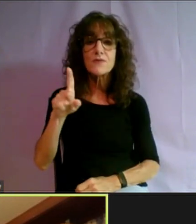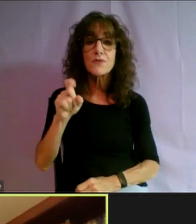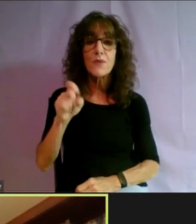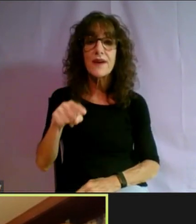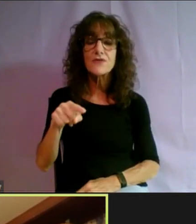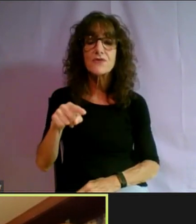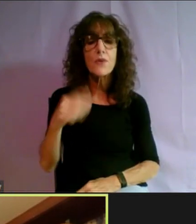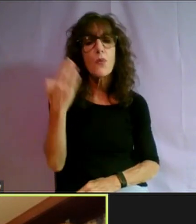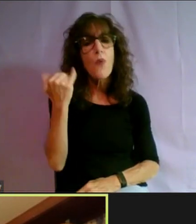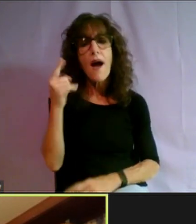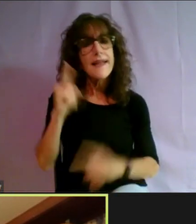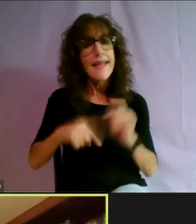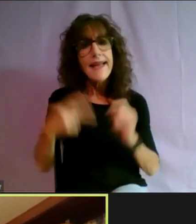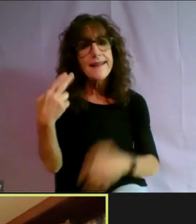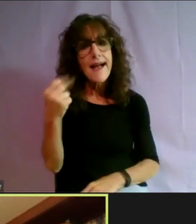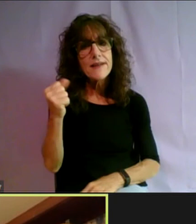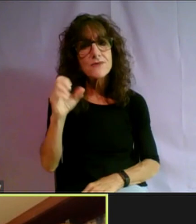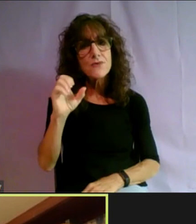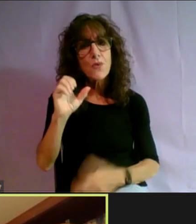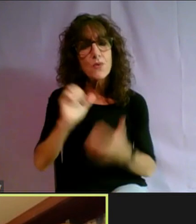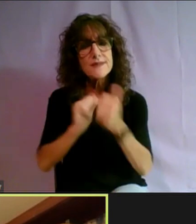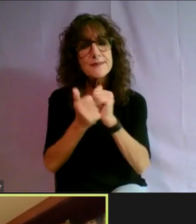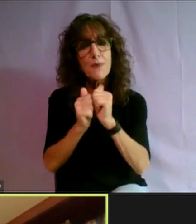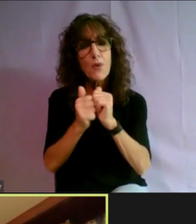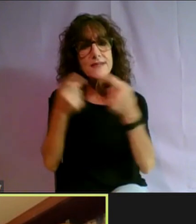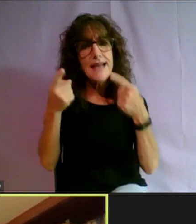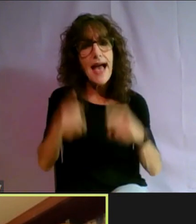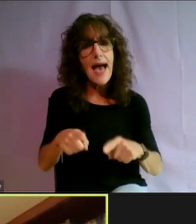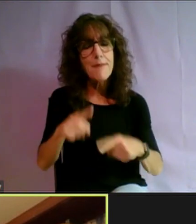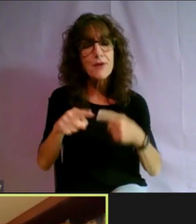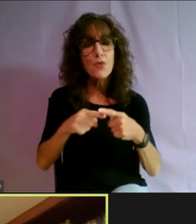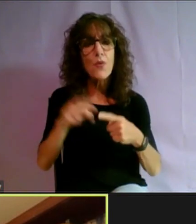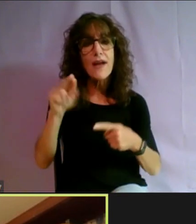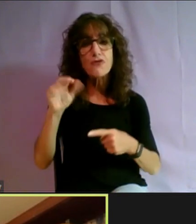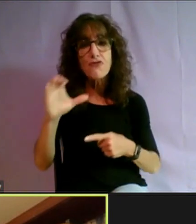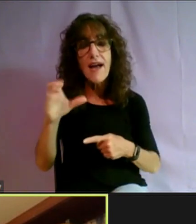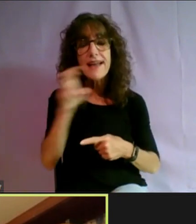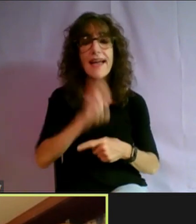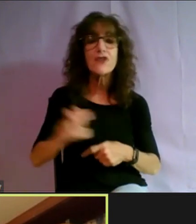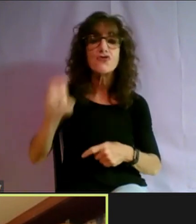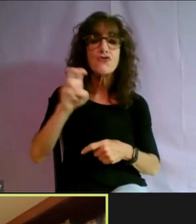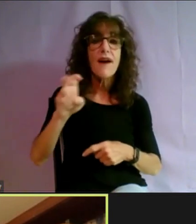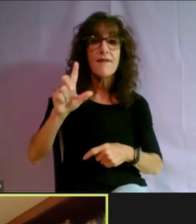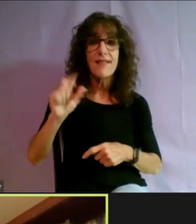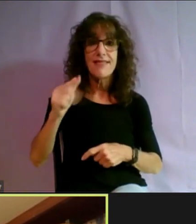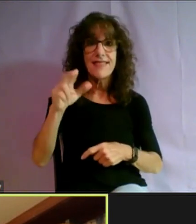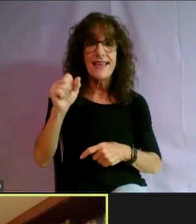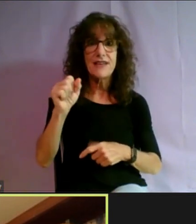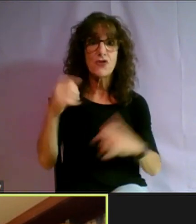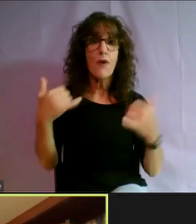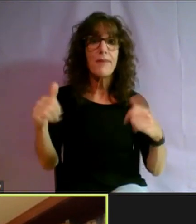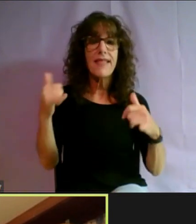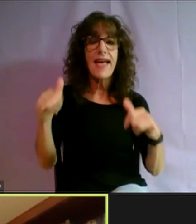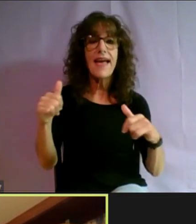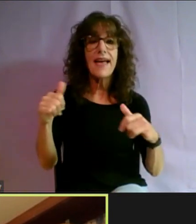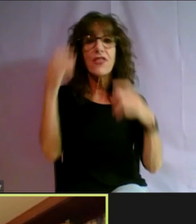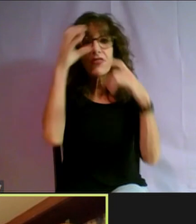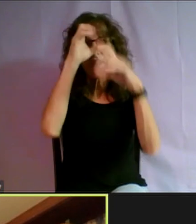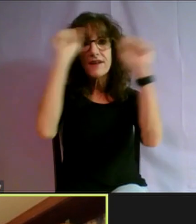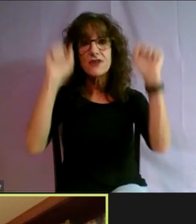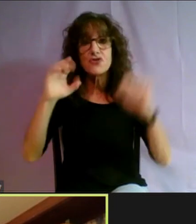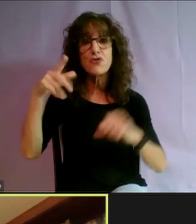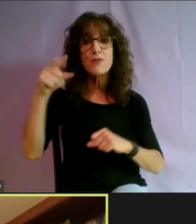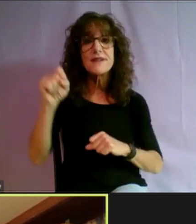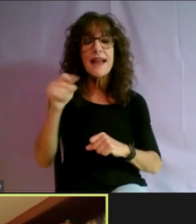Why can't high school sports happen when rec and travel leagues are playing? We're told by the superintendent that a plan to get high